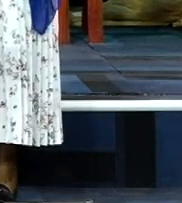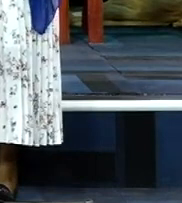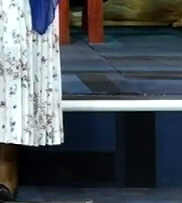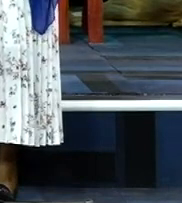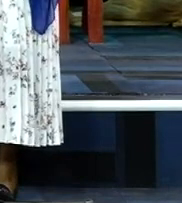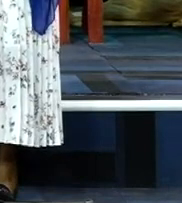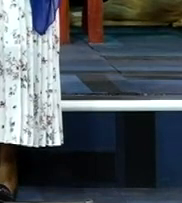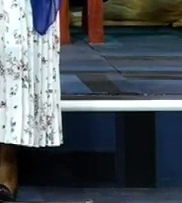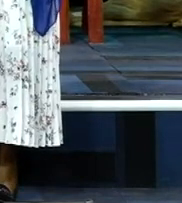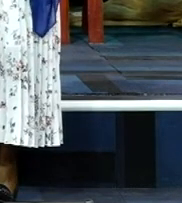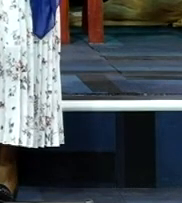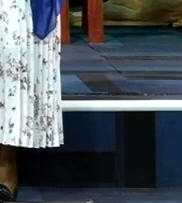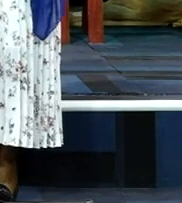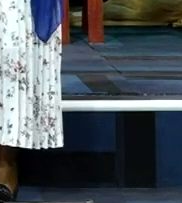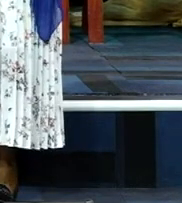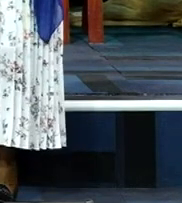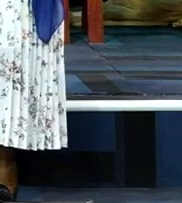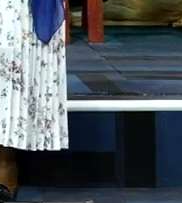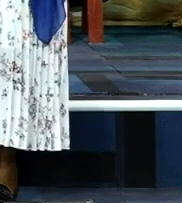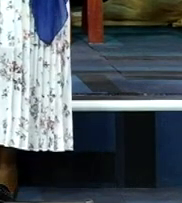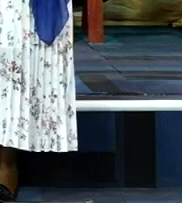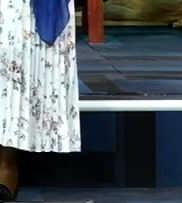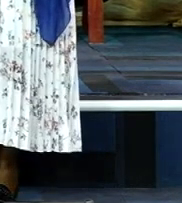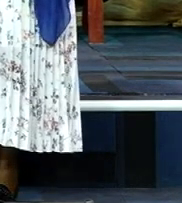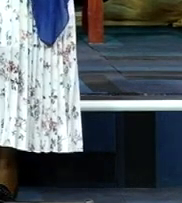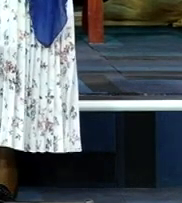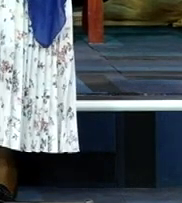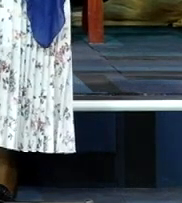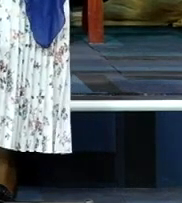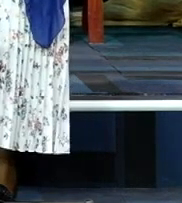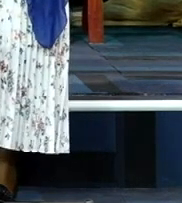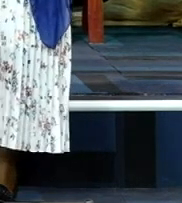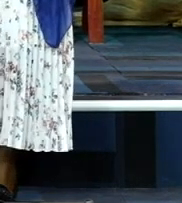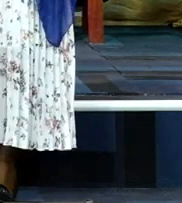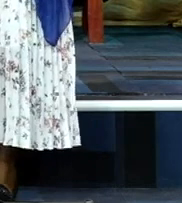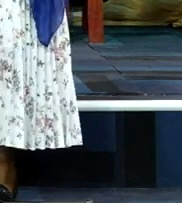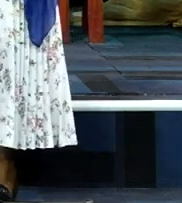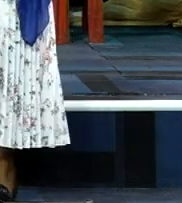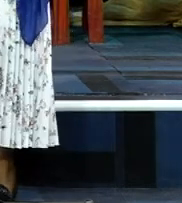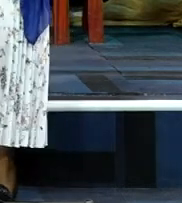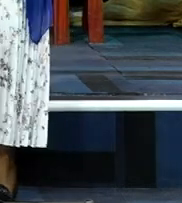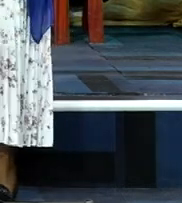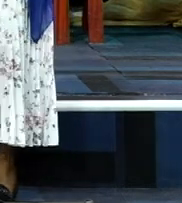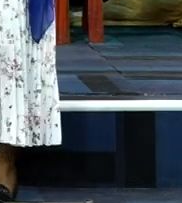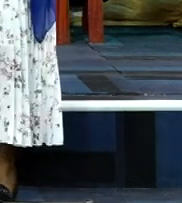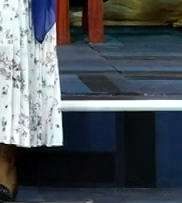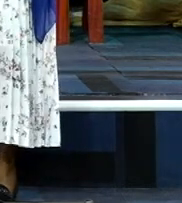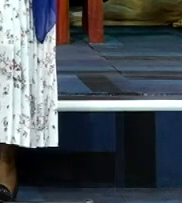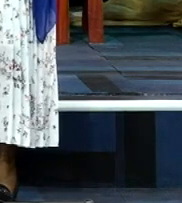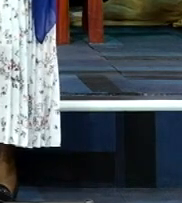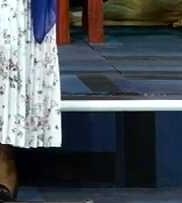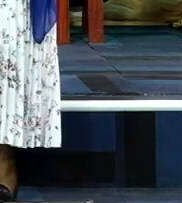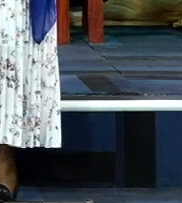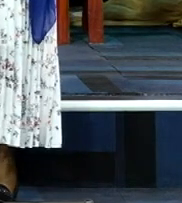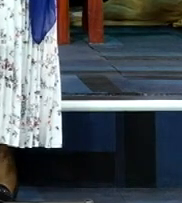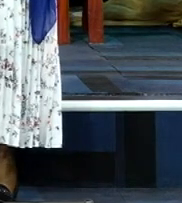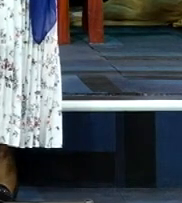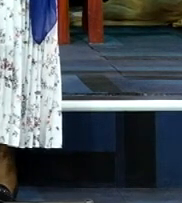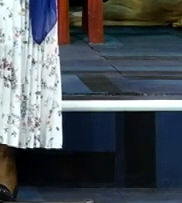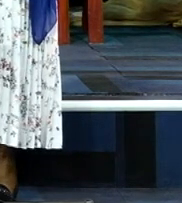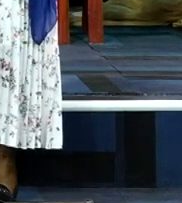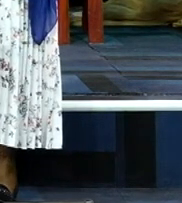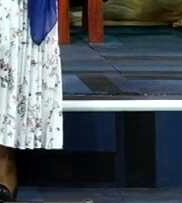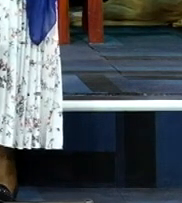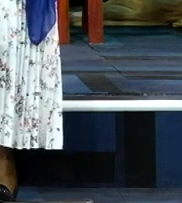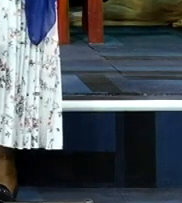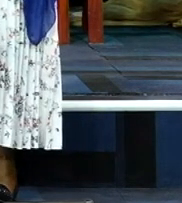Amen. We thank God for this day. We thank God for the privilege of the Sabbath. I welcome each one of you to our worship today.